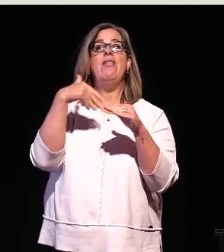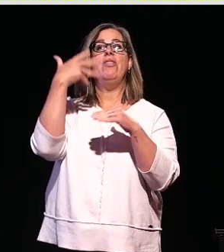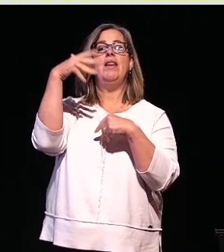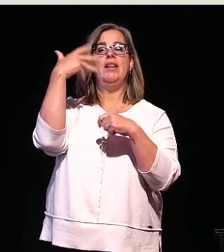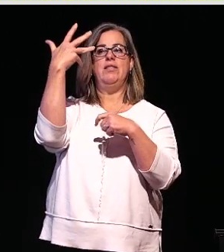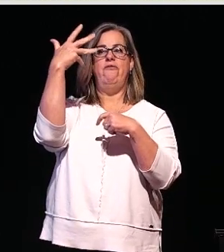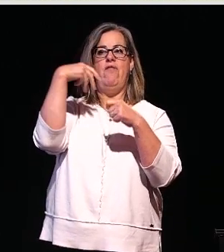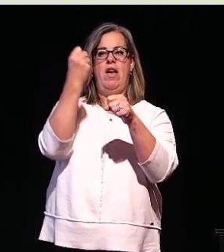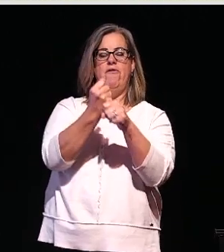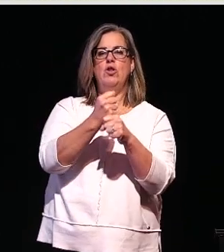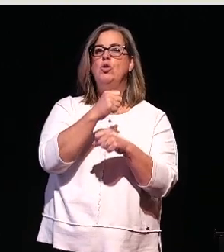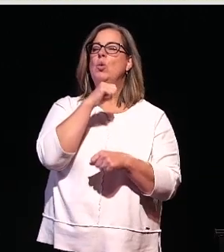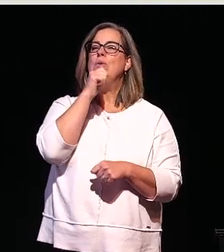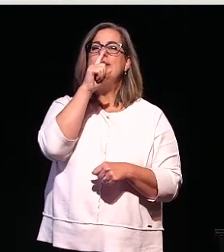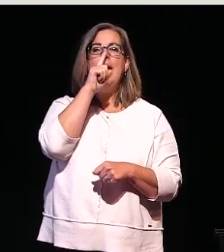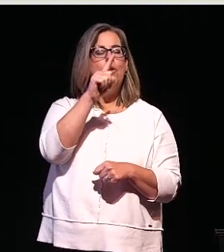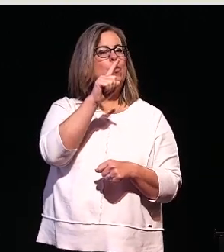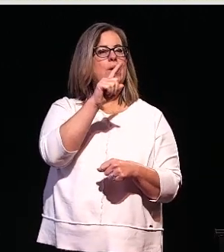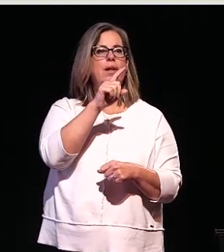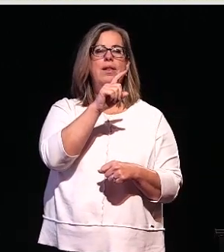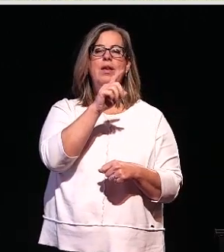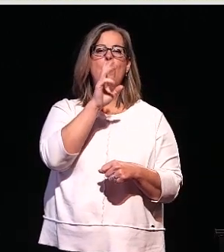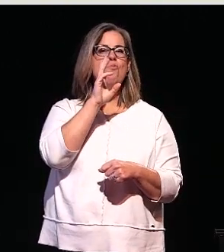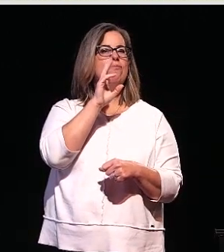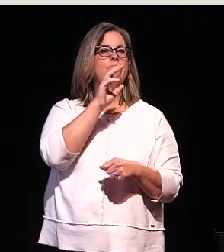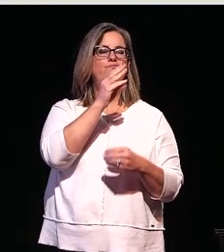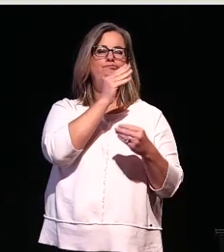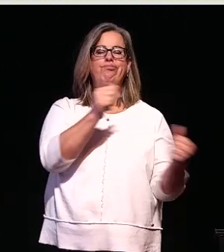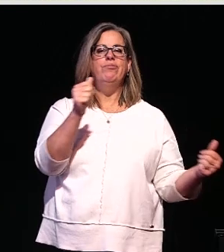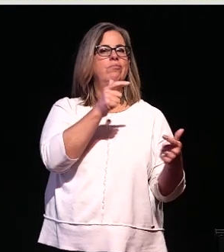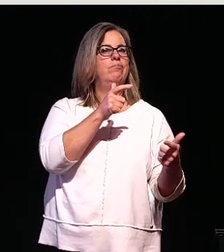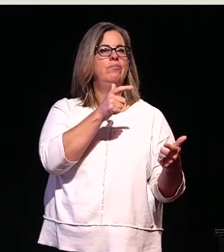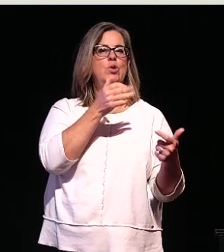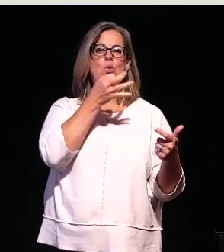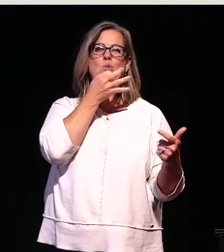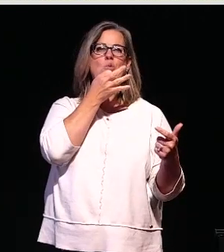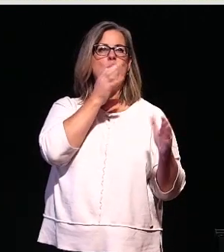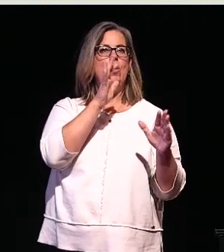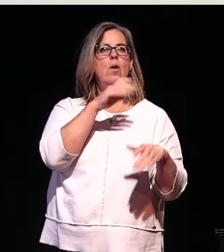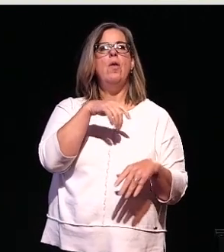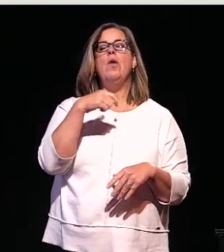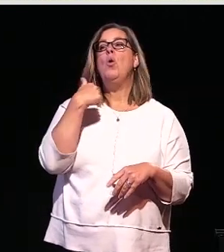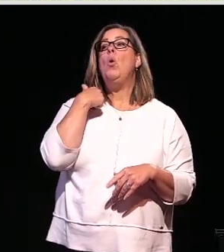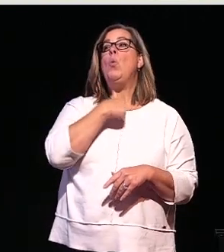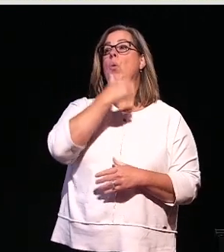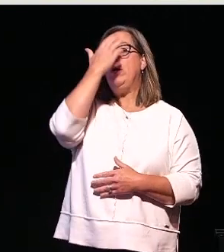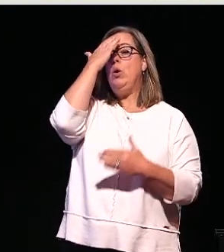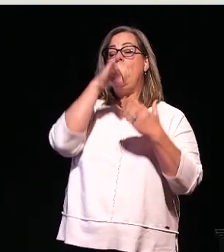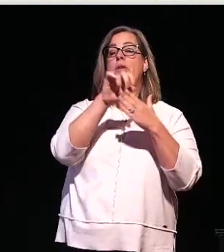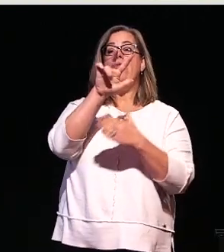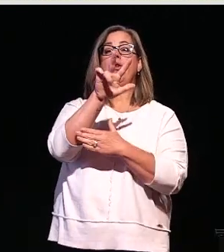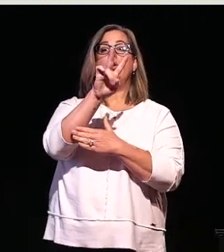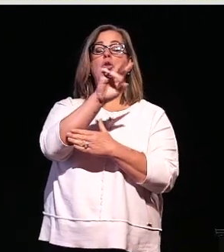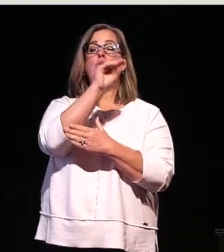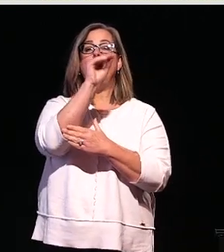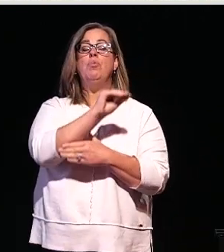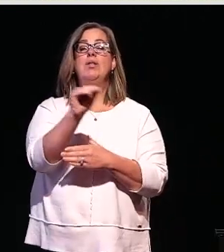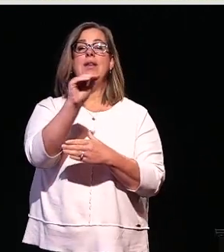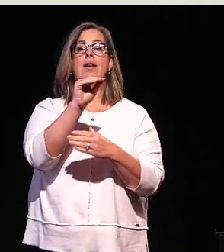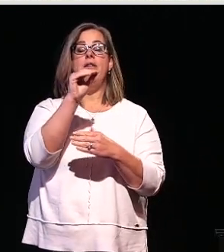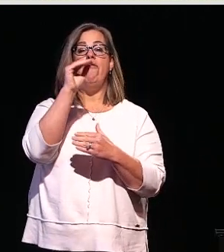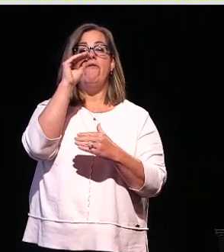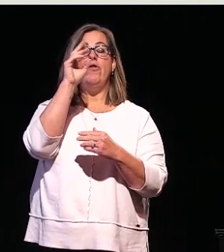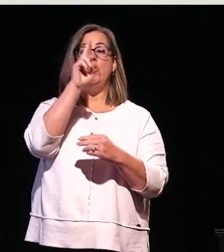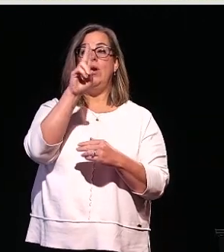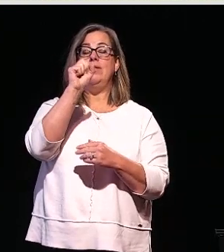not a fad. This is a trend. We also know that 32% of US adults identify as category purchasers. So when